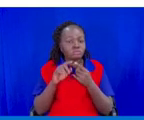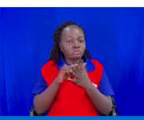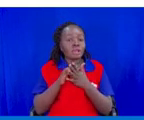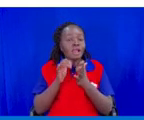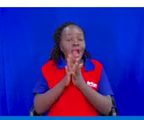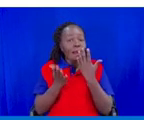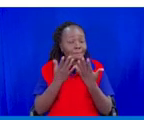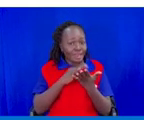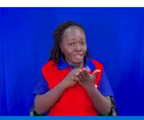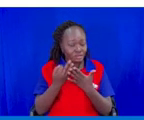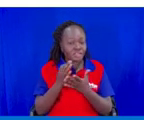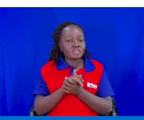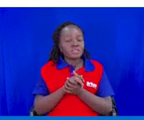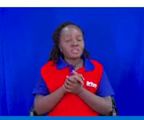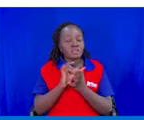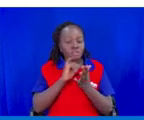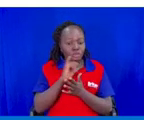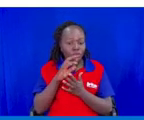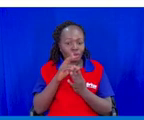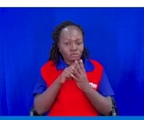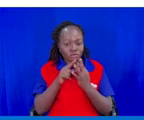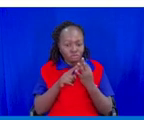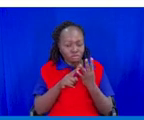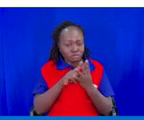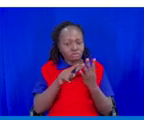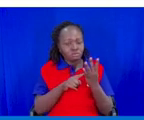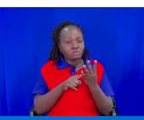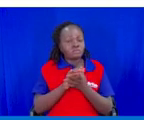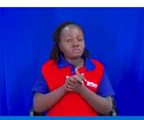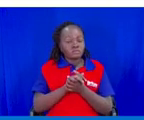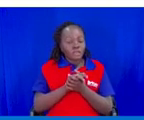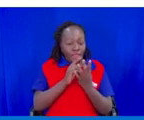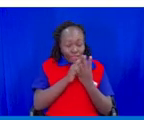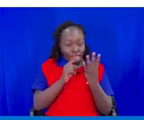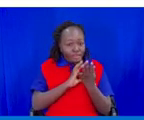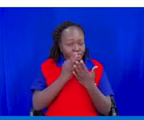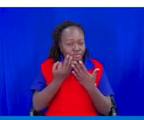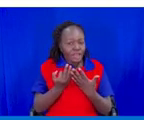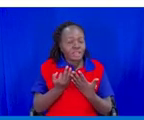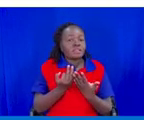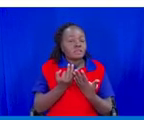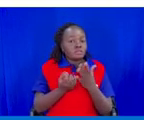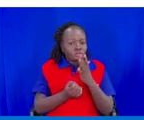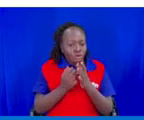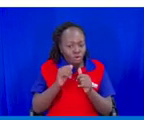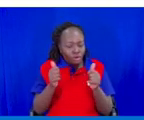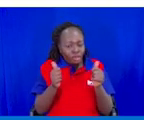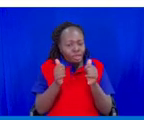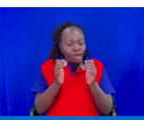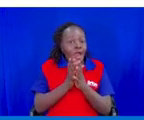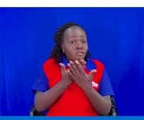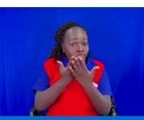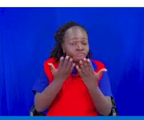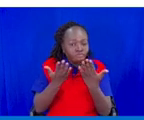both equities and bonds. It's what you call a middle-of-the-road solution. Those funds have been growing well, and unit holders, we are